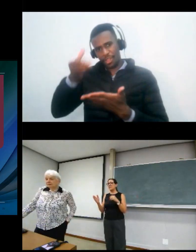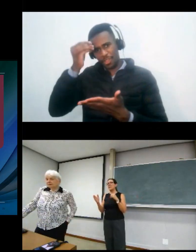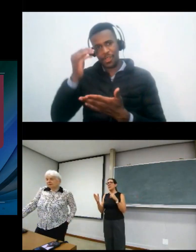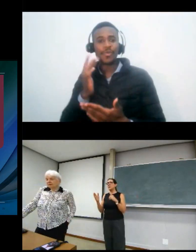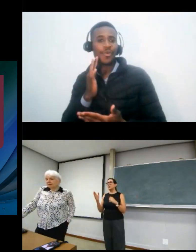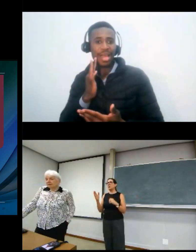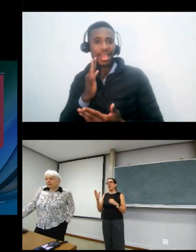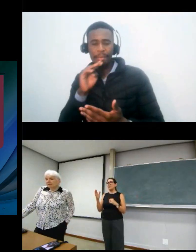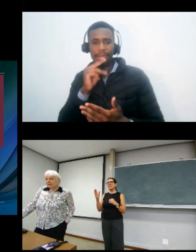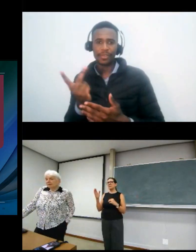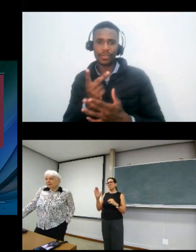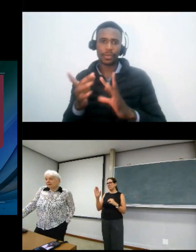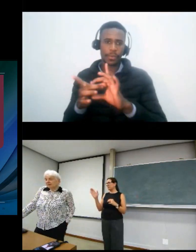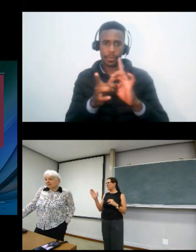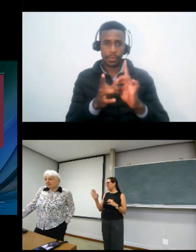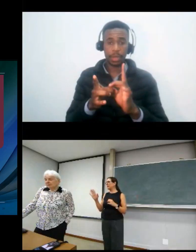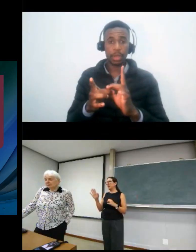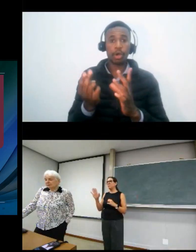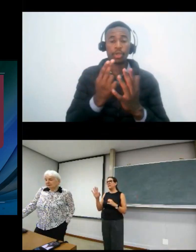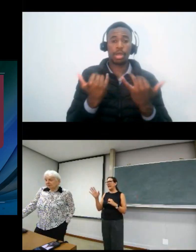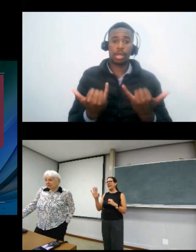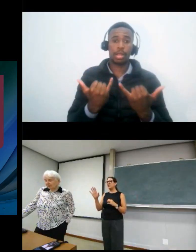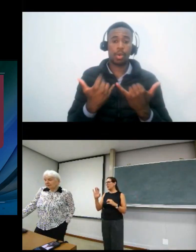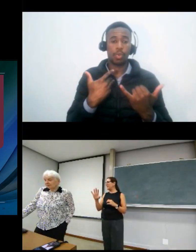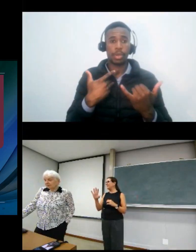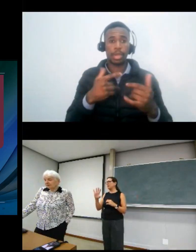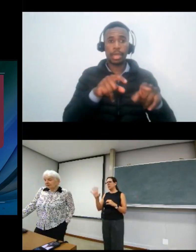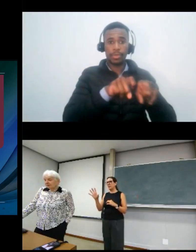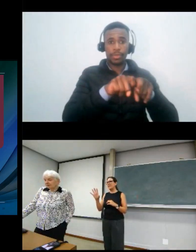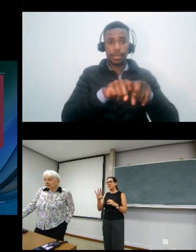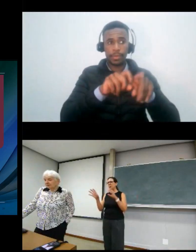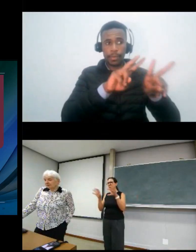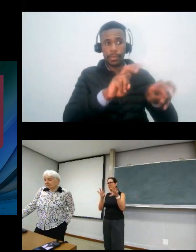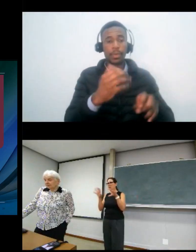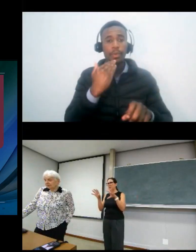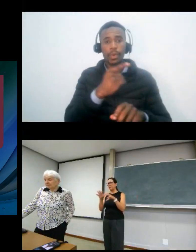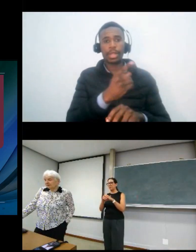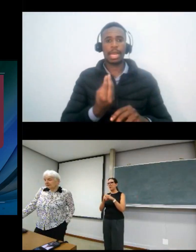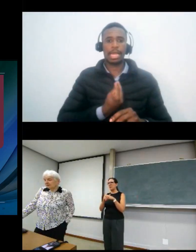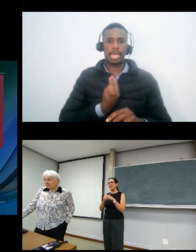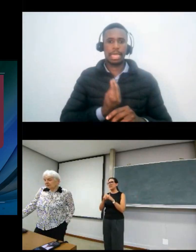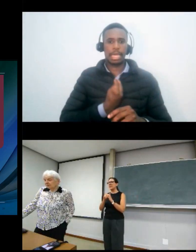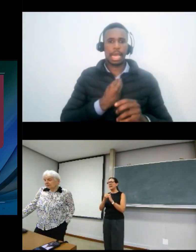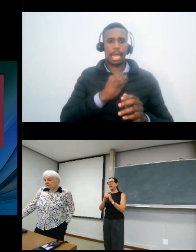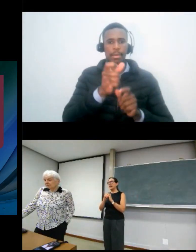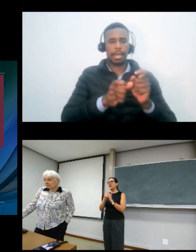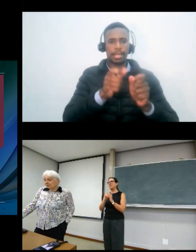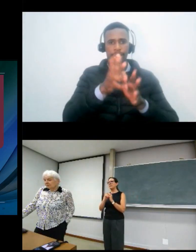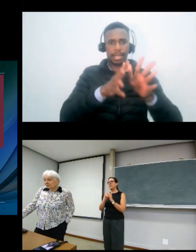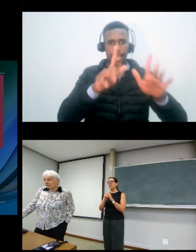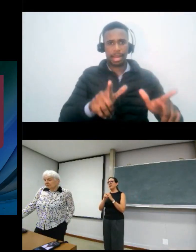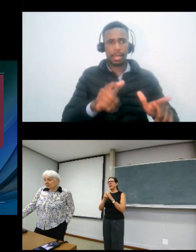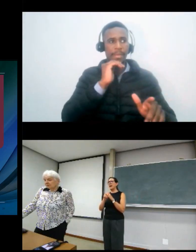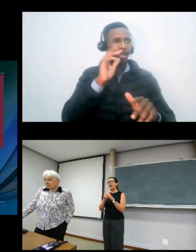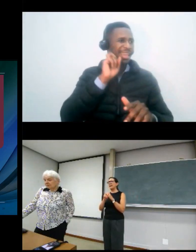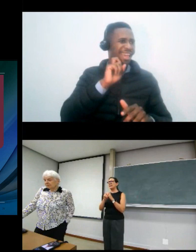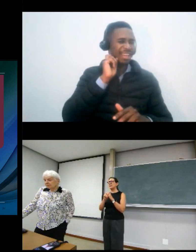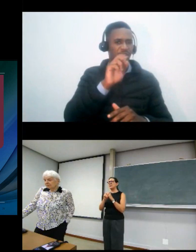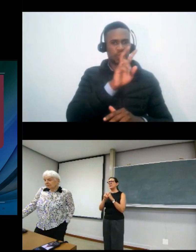young signers. So up until, mean age 20 or 22 in the two different projects.